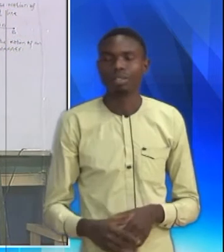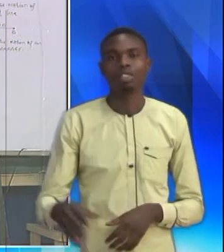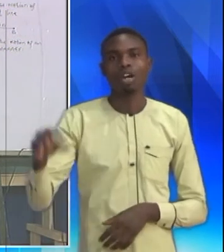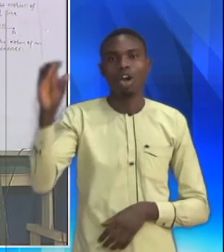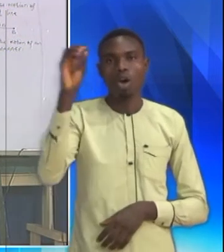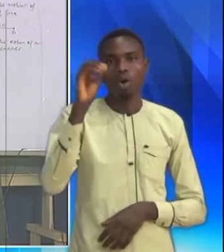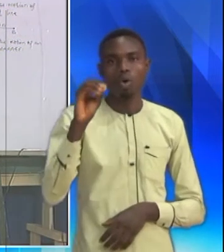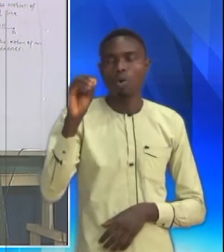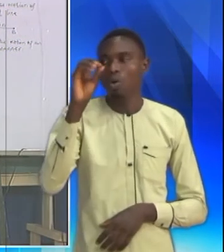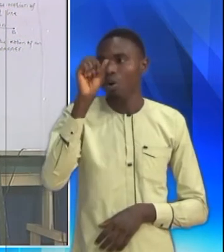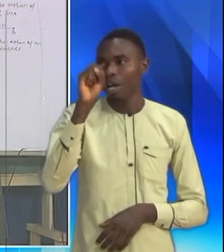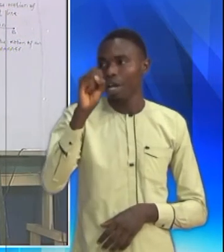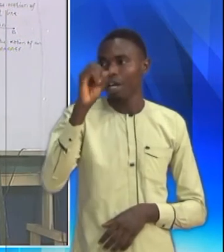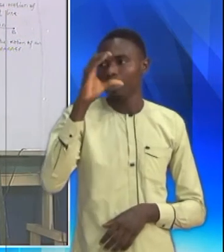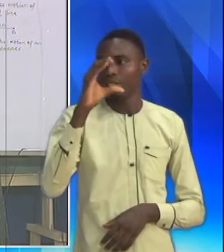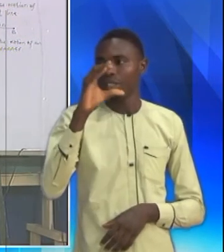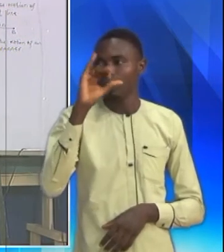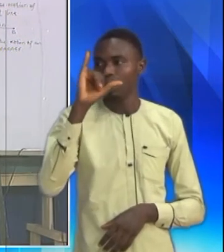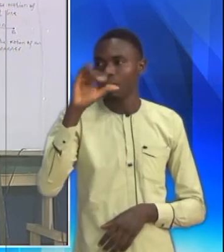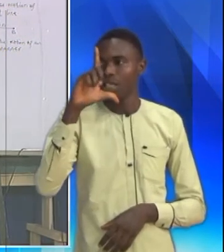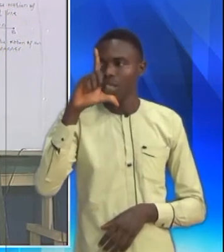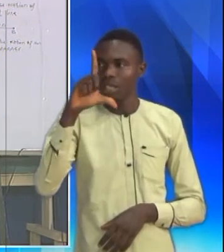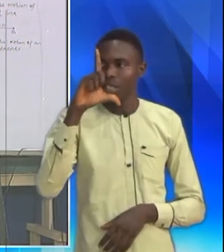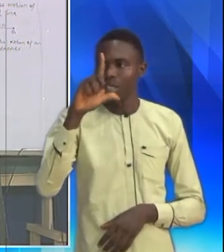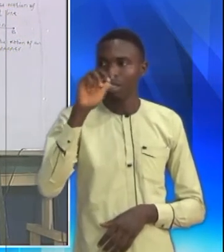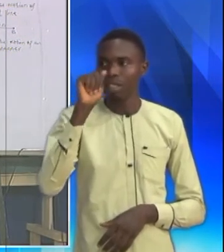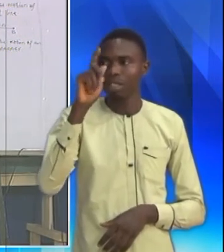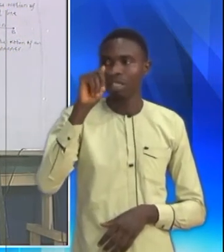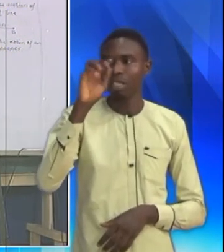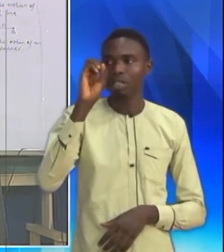Oscillatory motion. Oscillatory